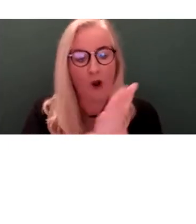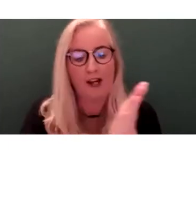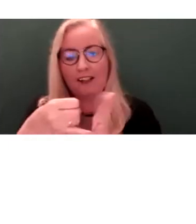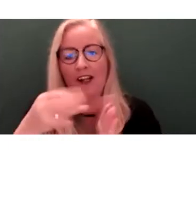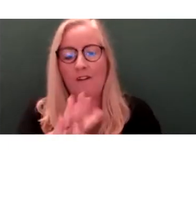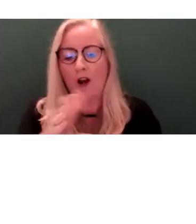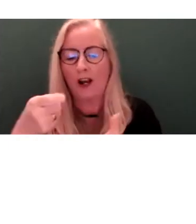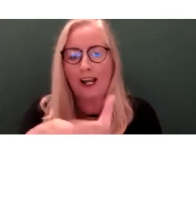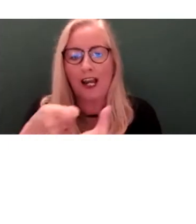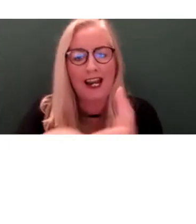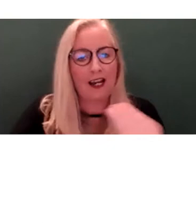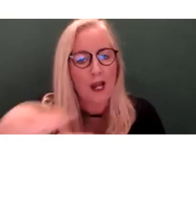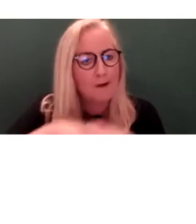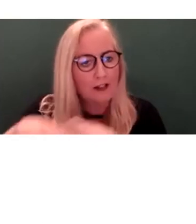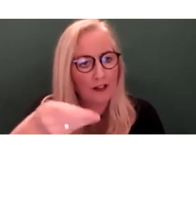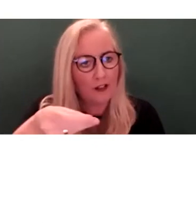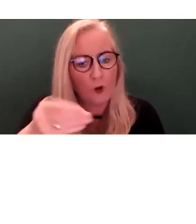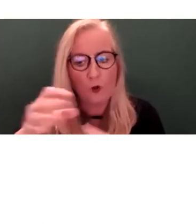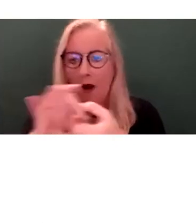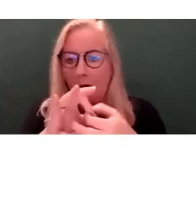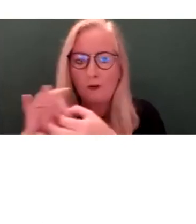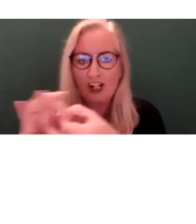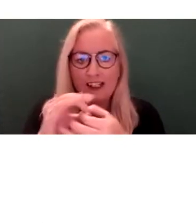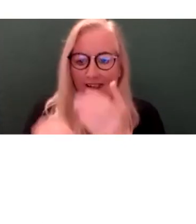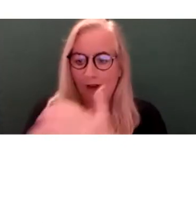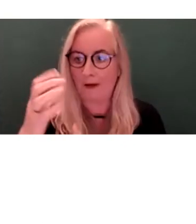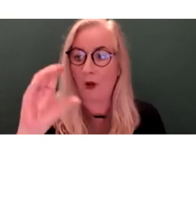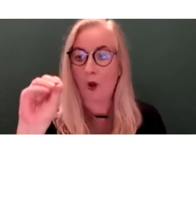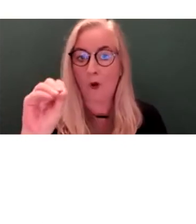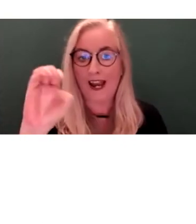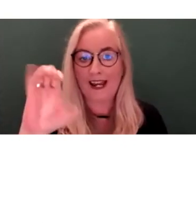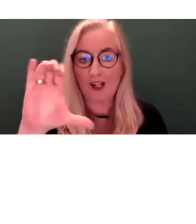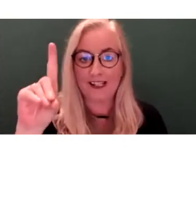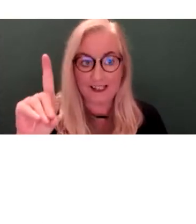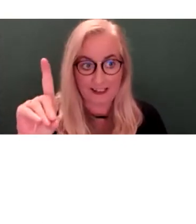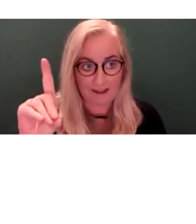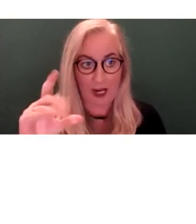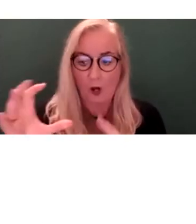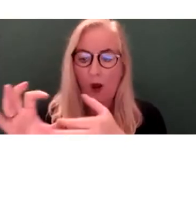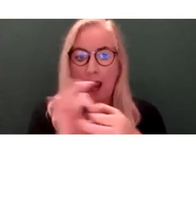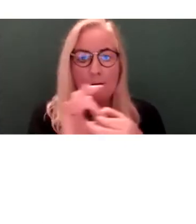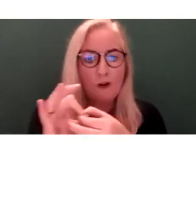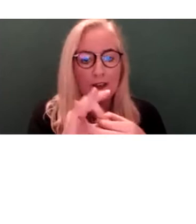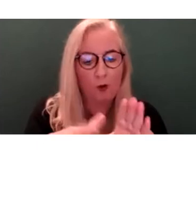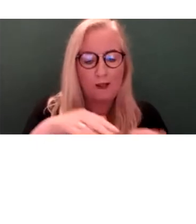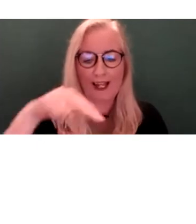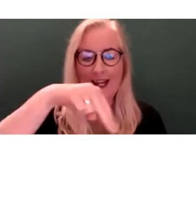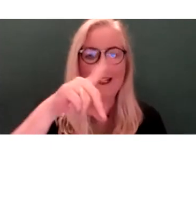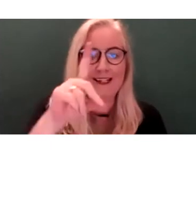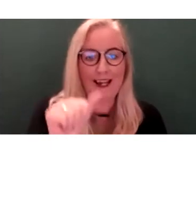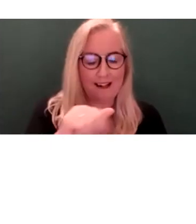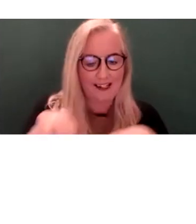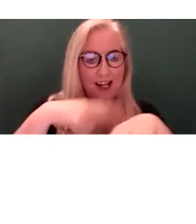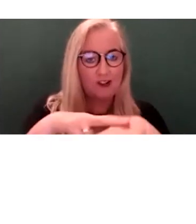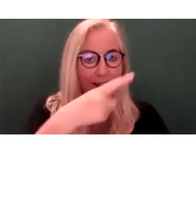Economic Cooperation and Development, or OECD, in collaboration with the National Disability Authority,